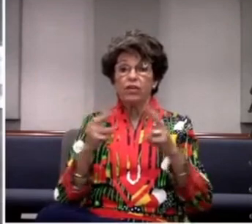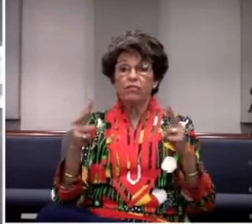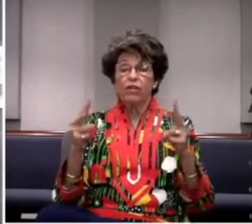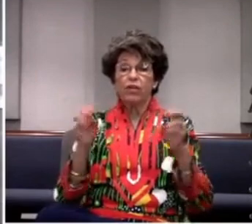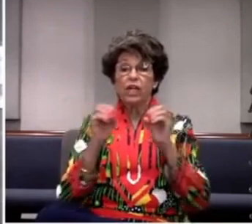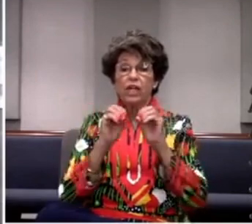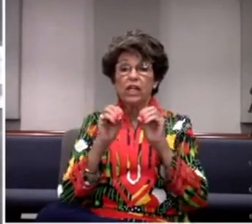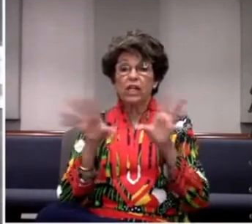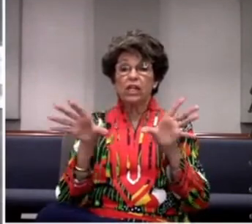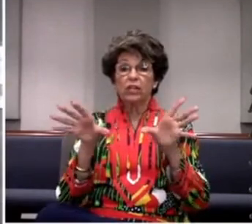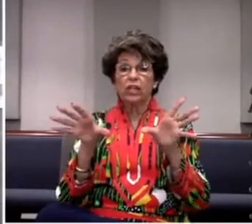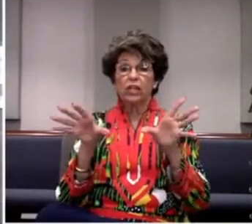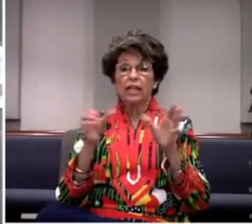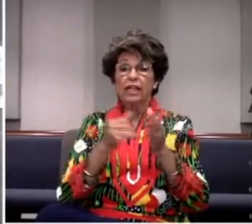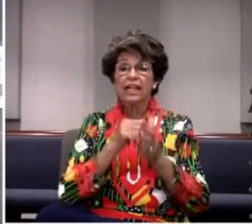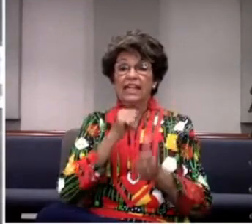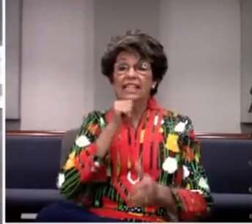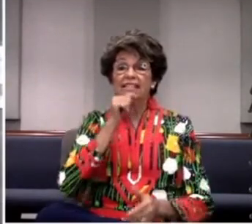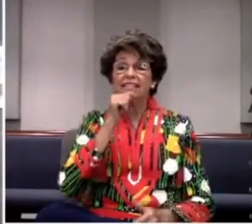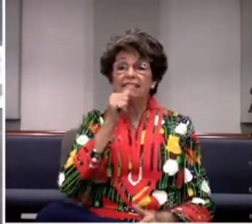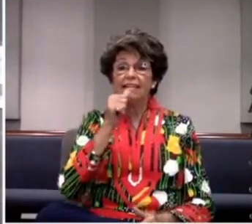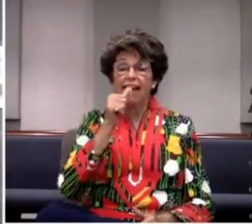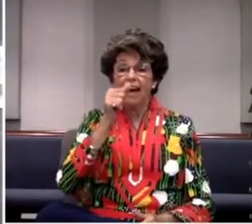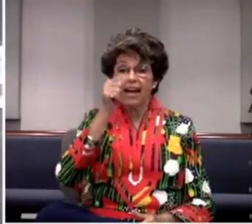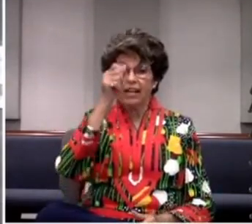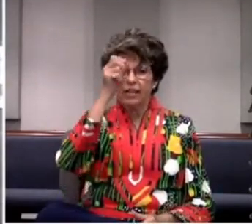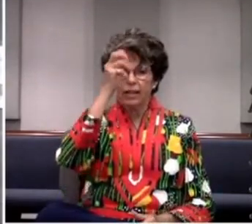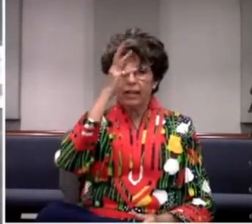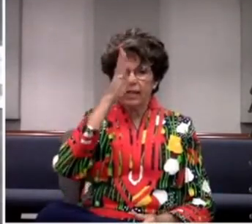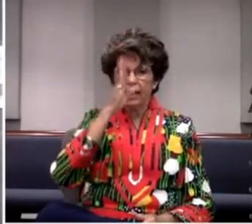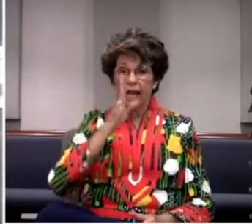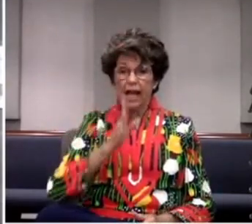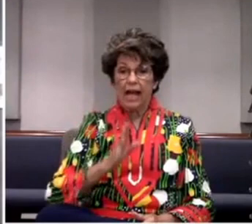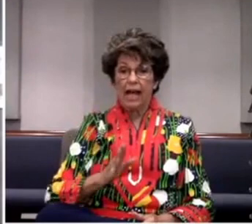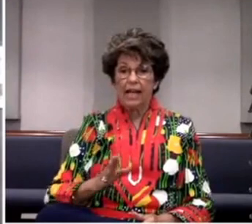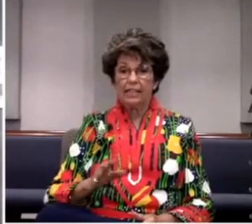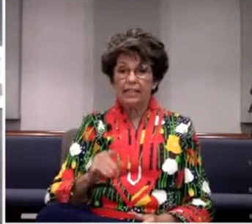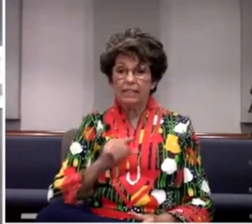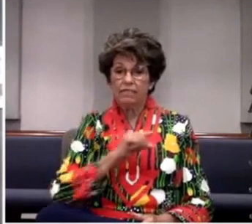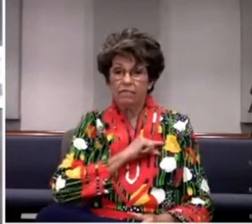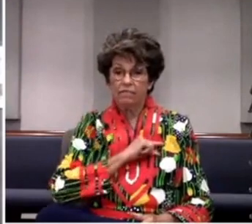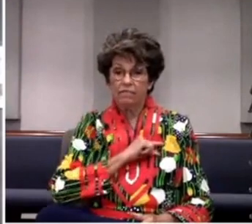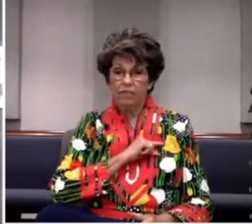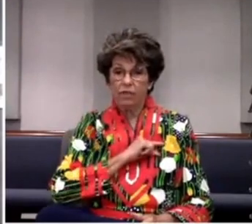It is not God's fault that the world is messed up.